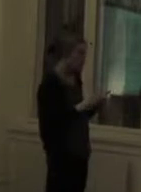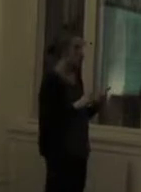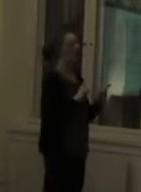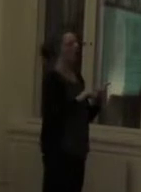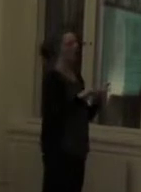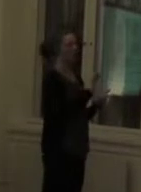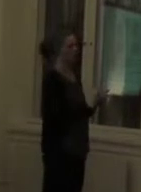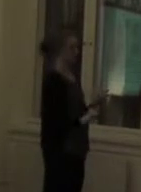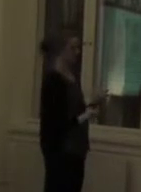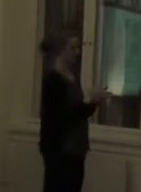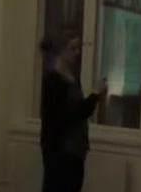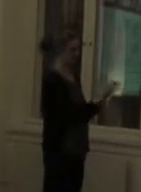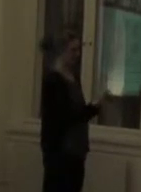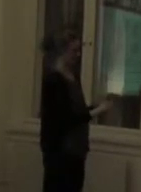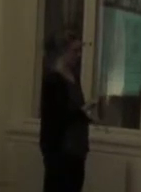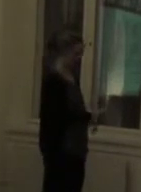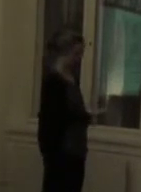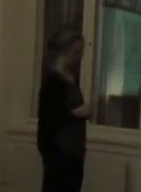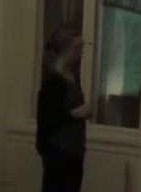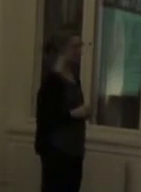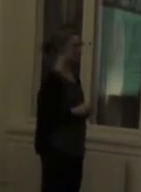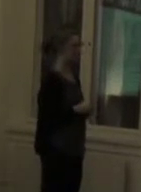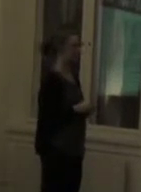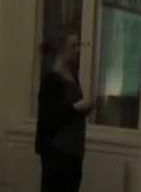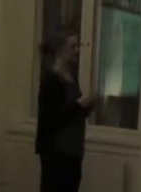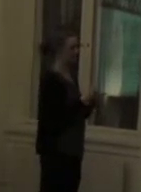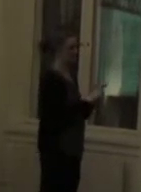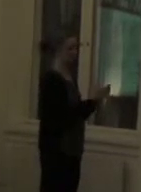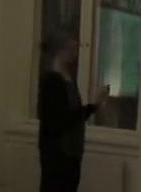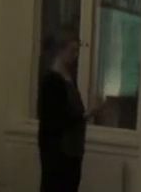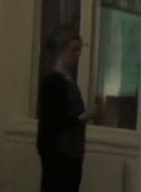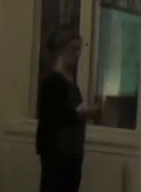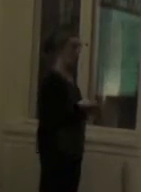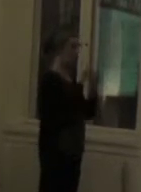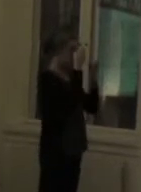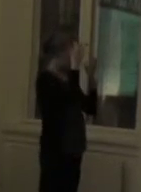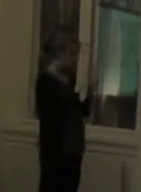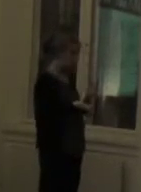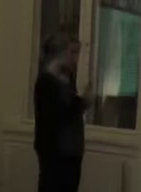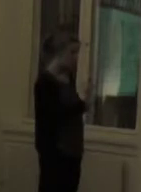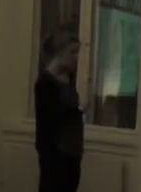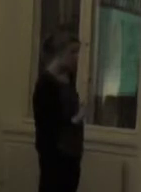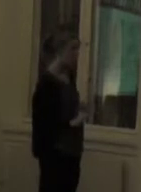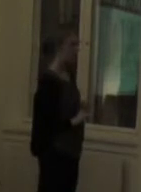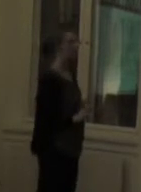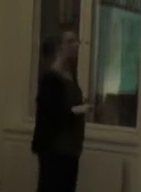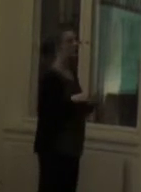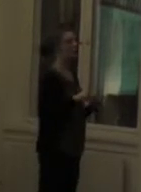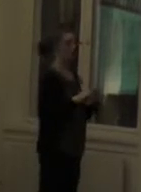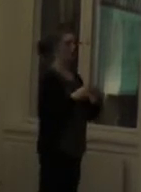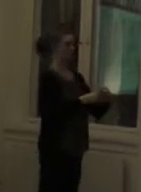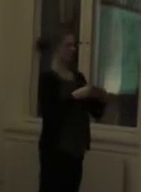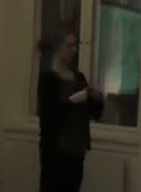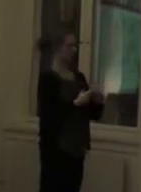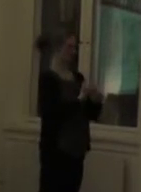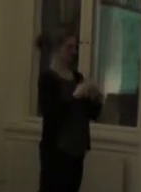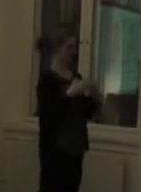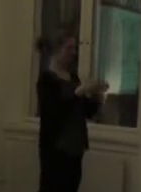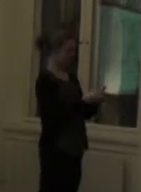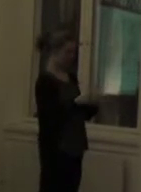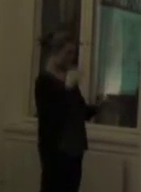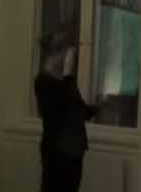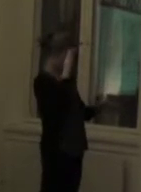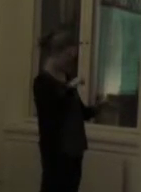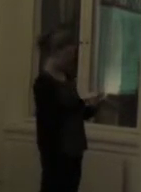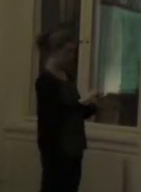East. And when it comes to the information of the sexuality and their relation to an aspect of the